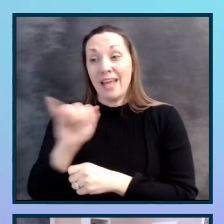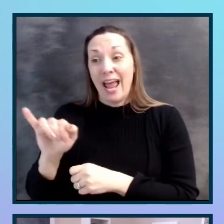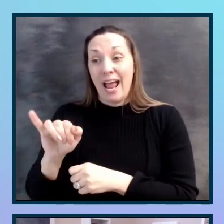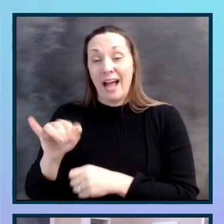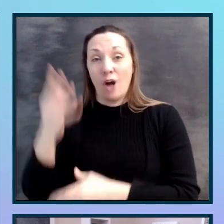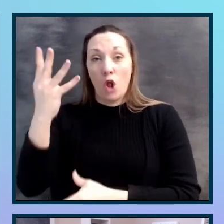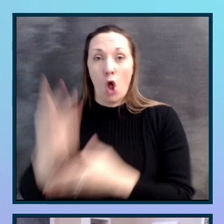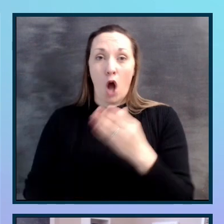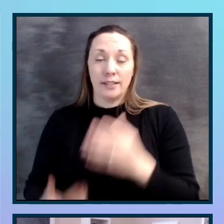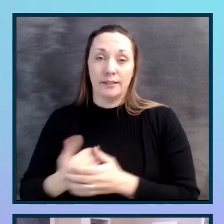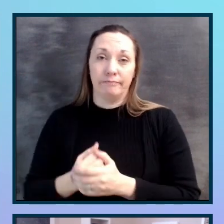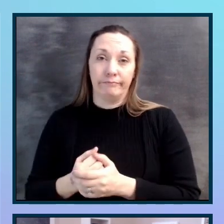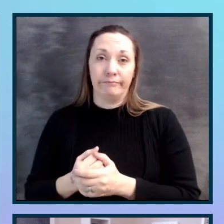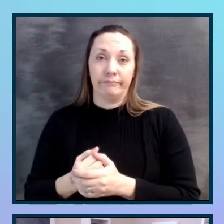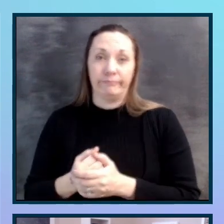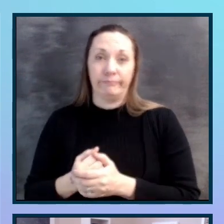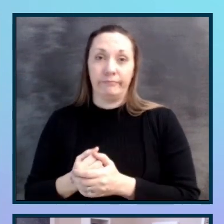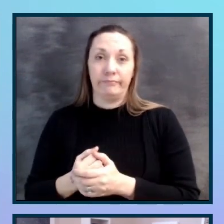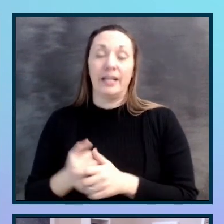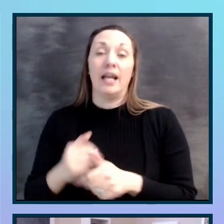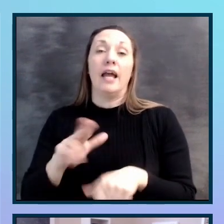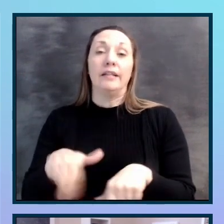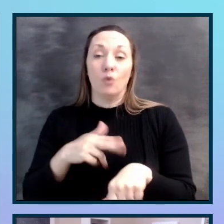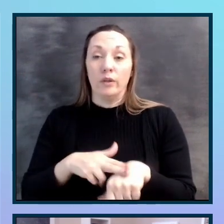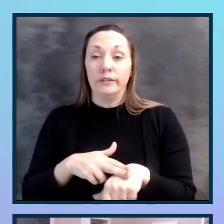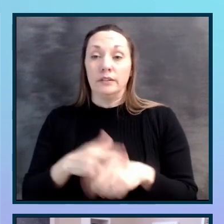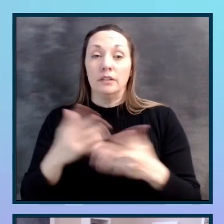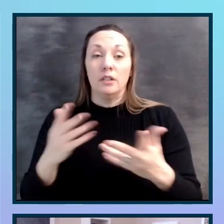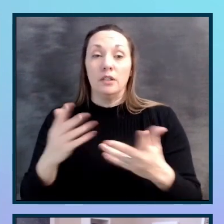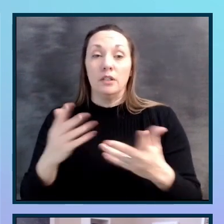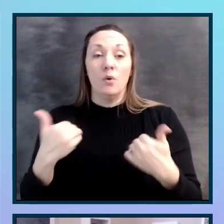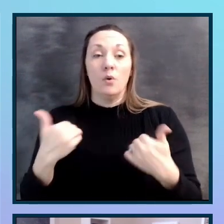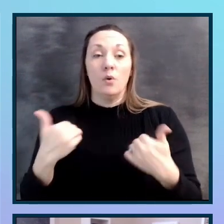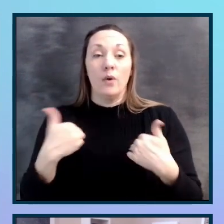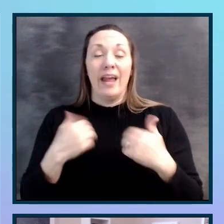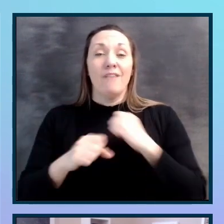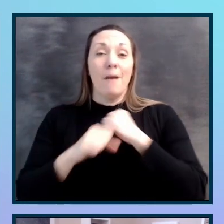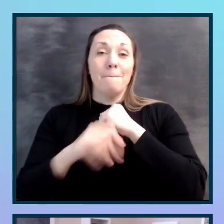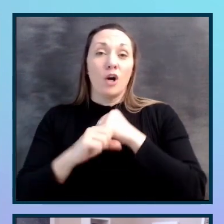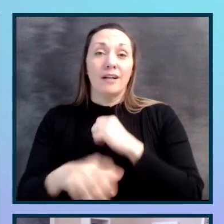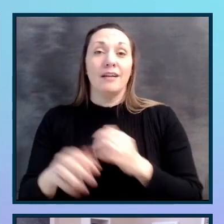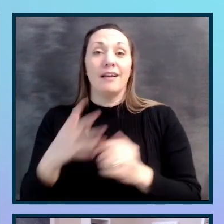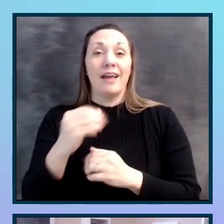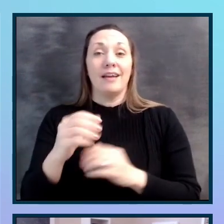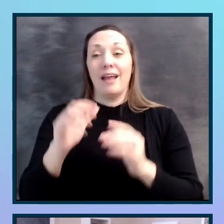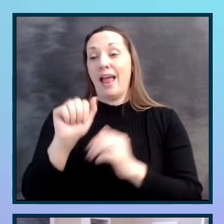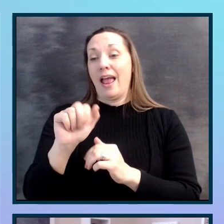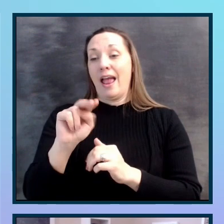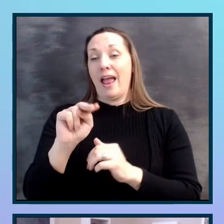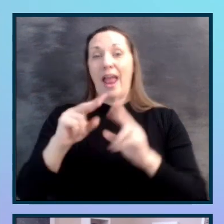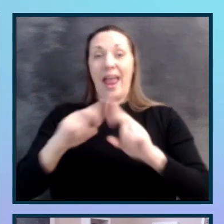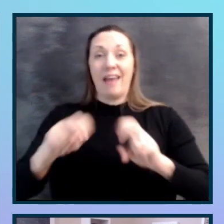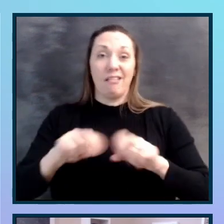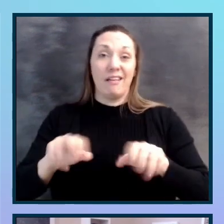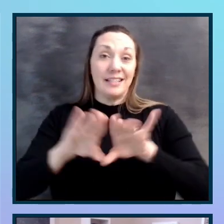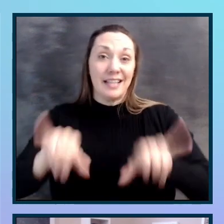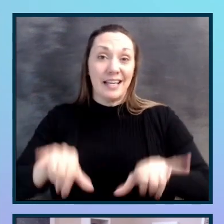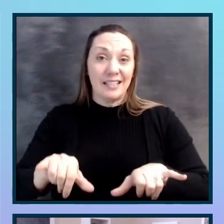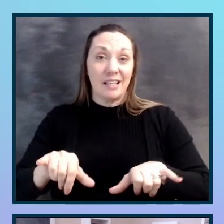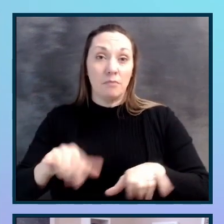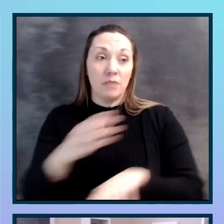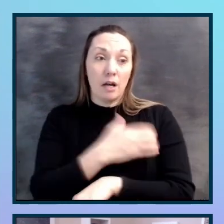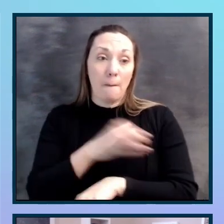lost. And of course, we have marketing and analytic systems that are powered by